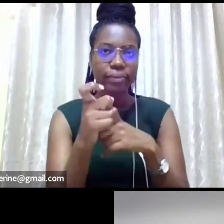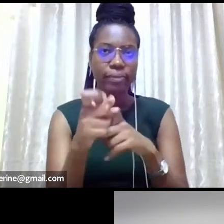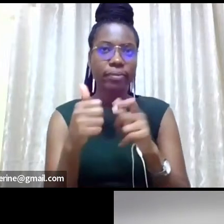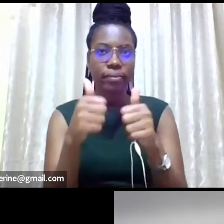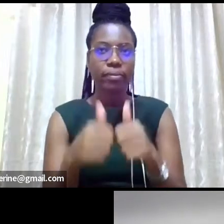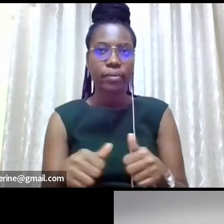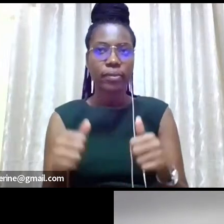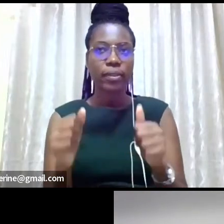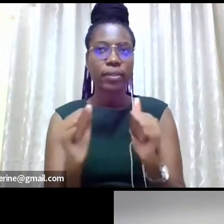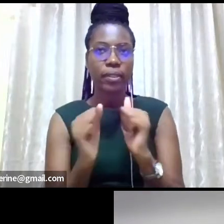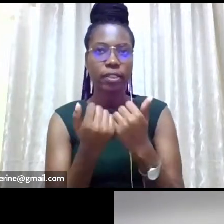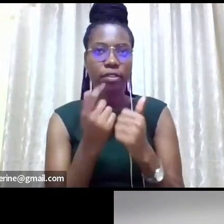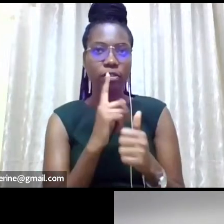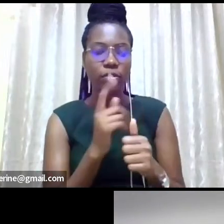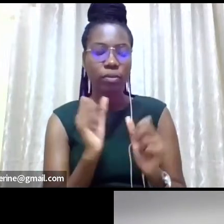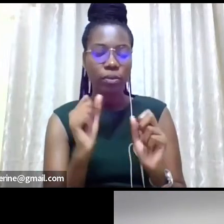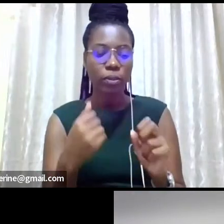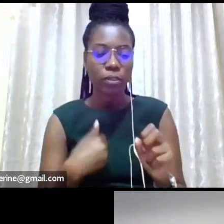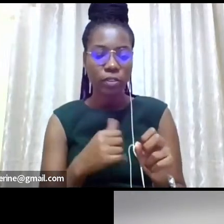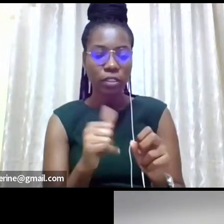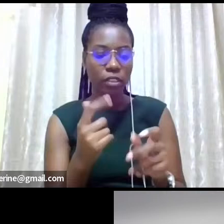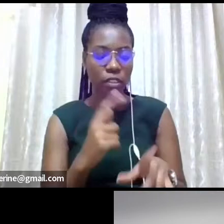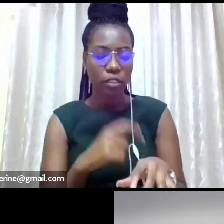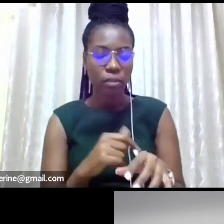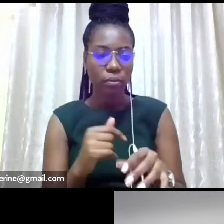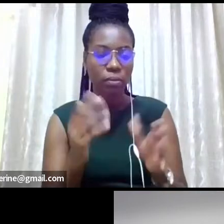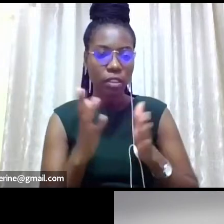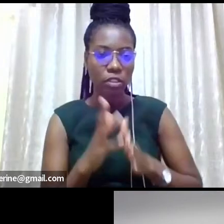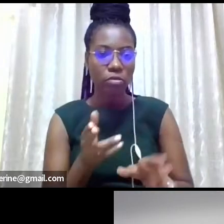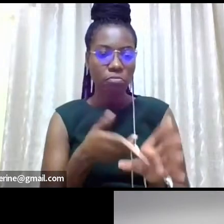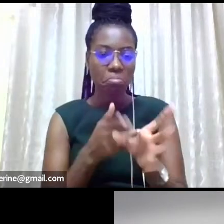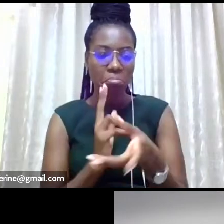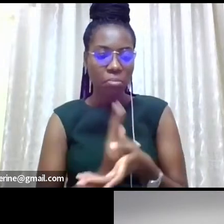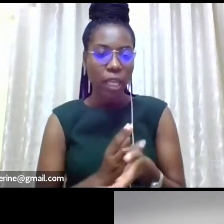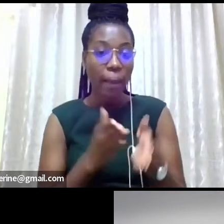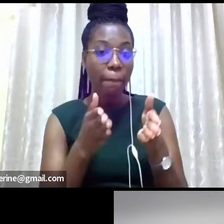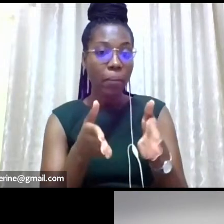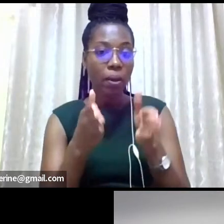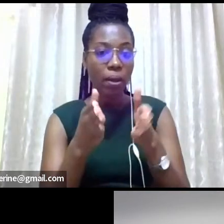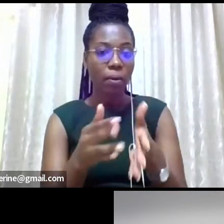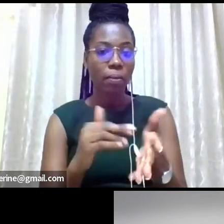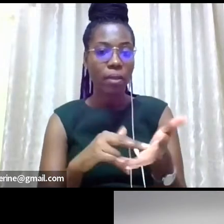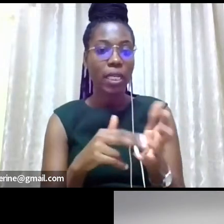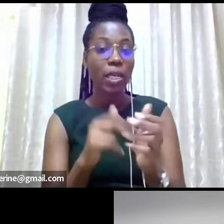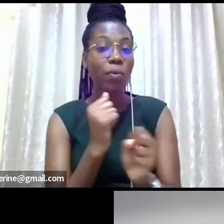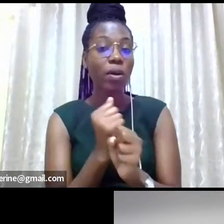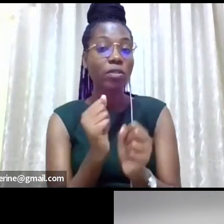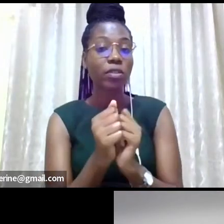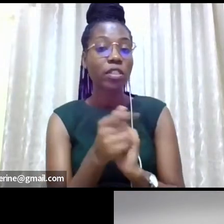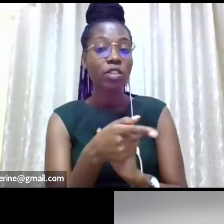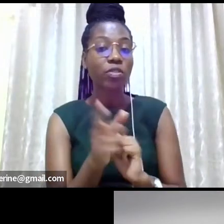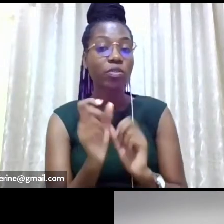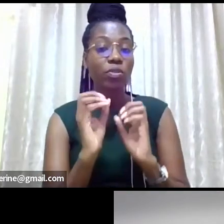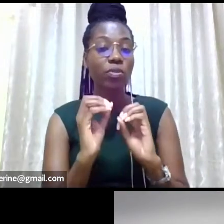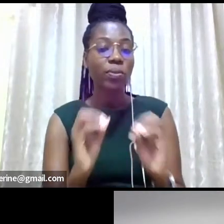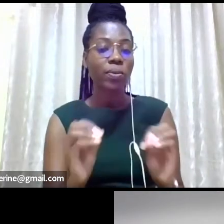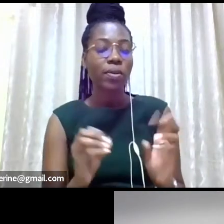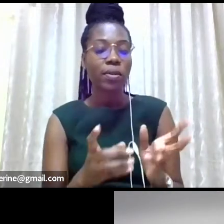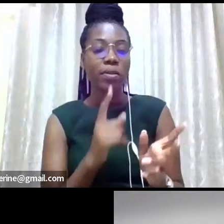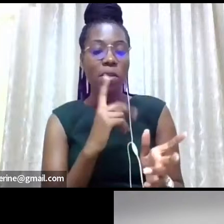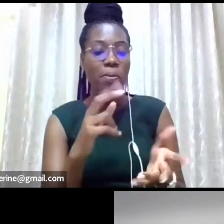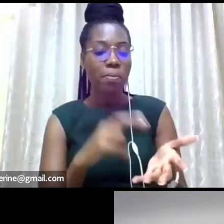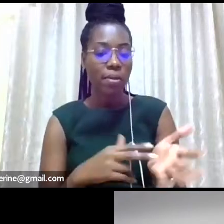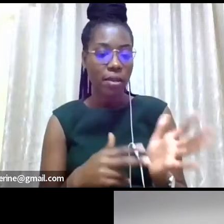a scenario where somebody resigns with immediate effect. It means they no longer work for you. So they are under no obligation to